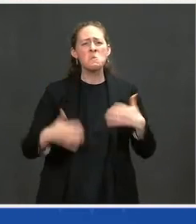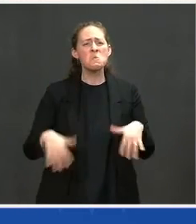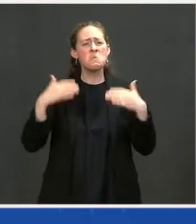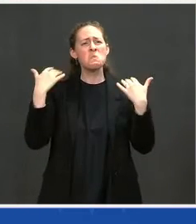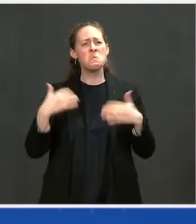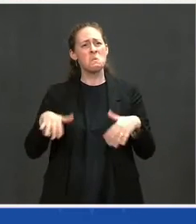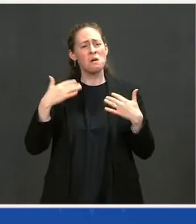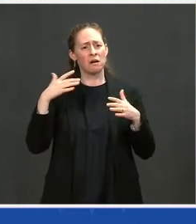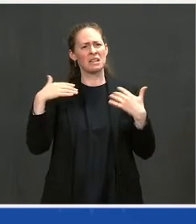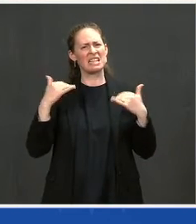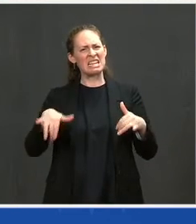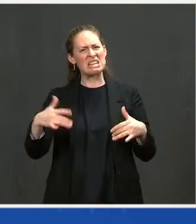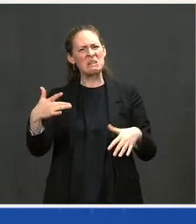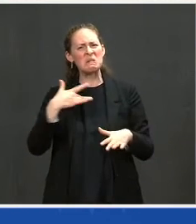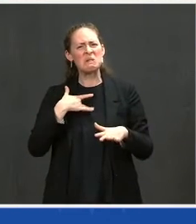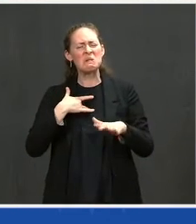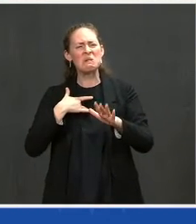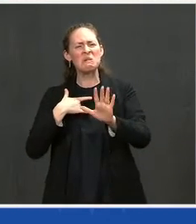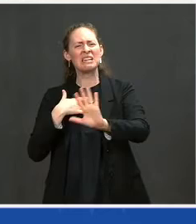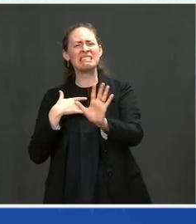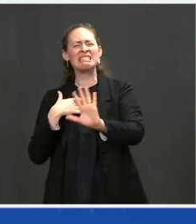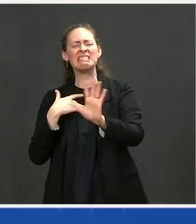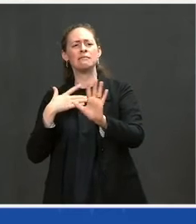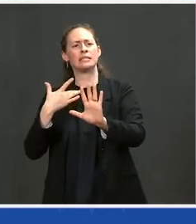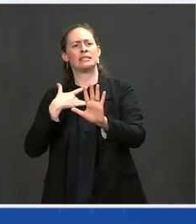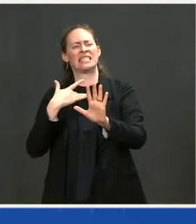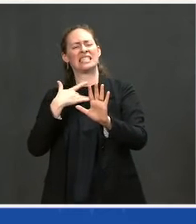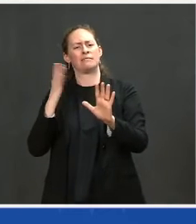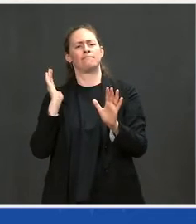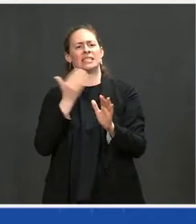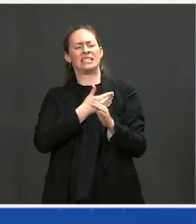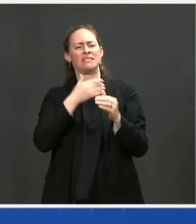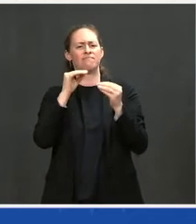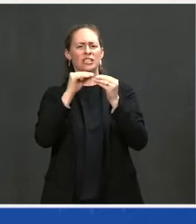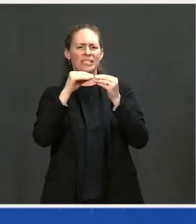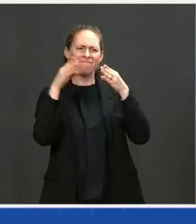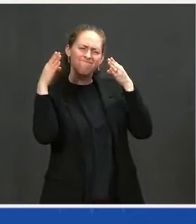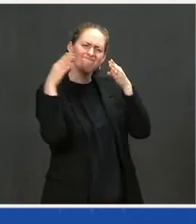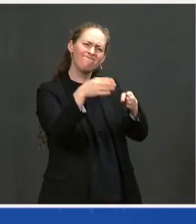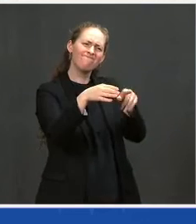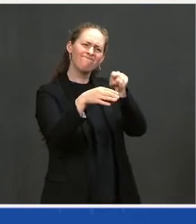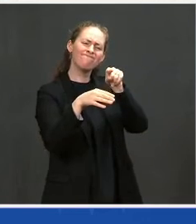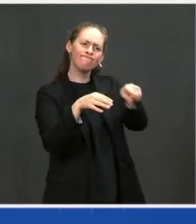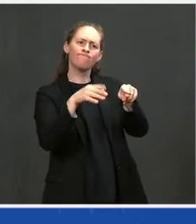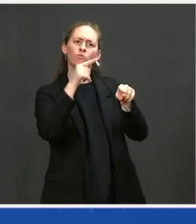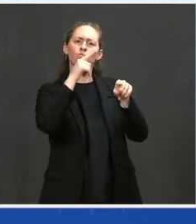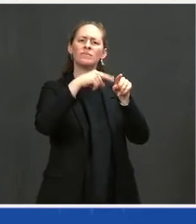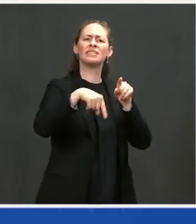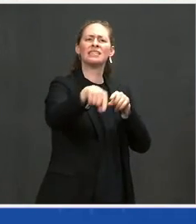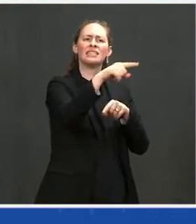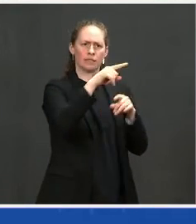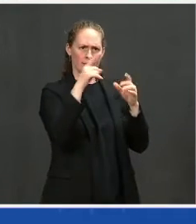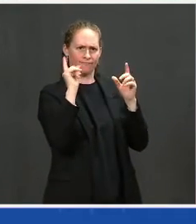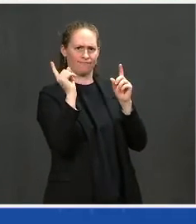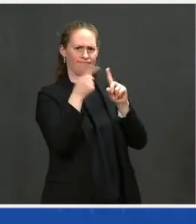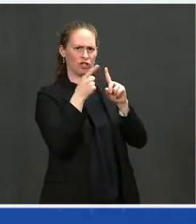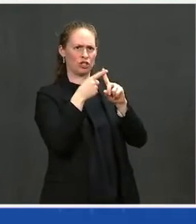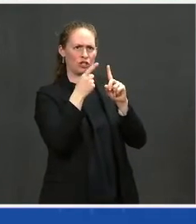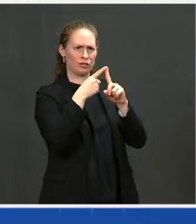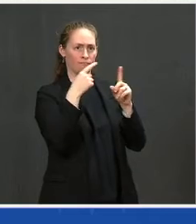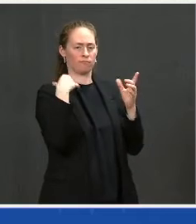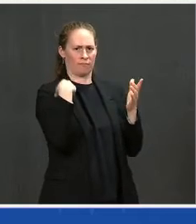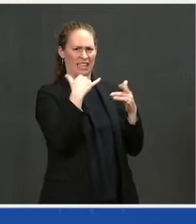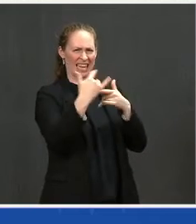rent. So we're going to move on these one at a time, try to do as many simultaneously as we can,